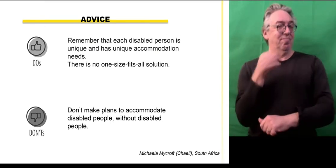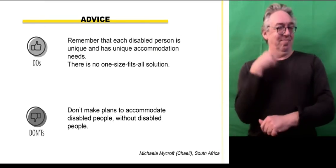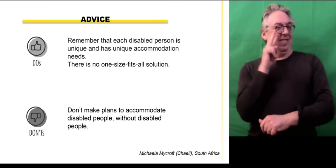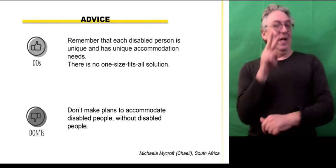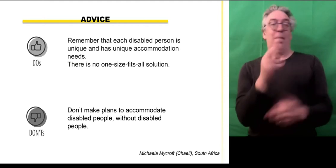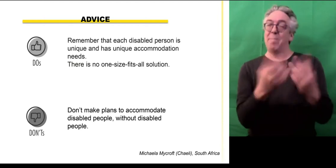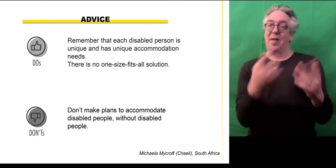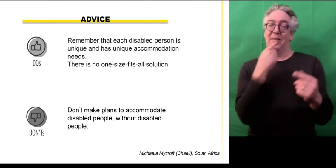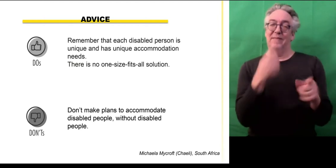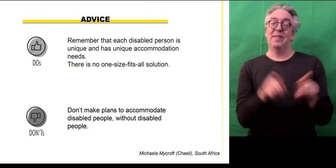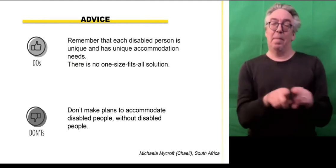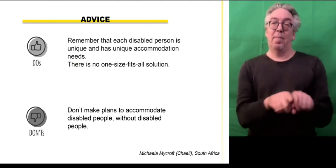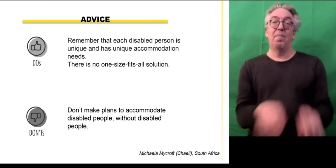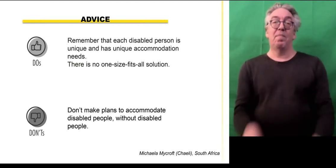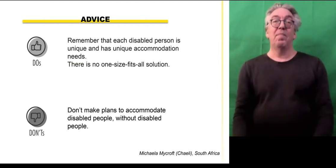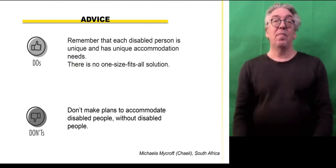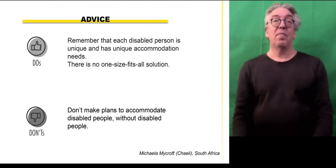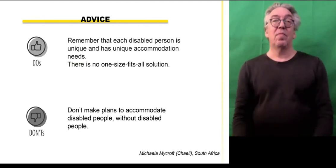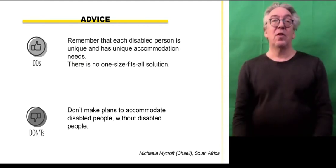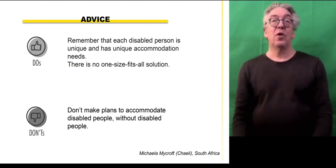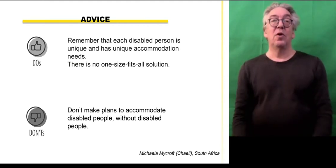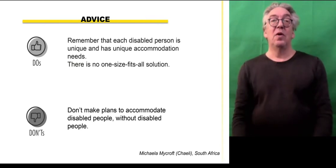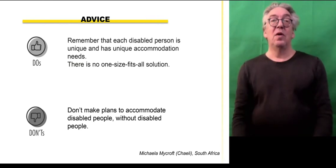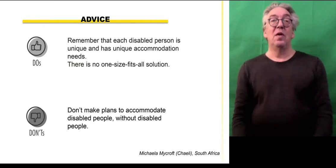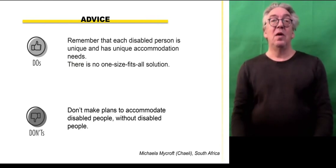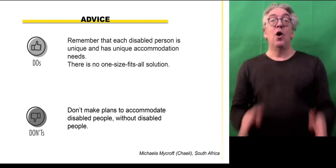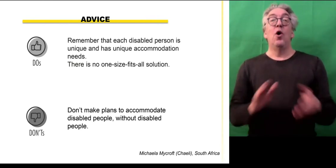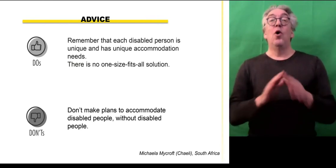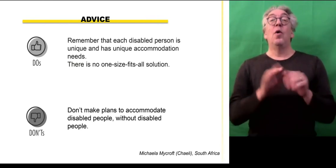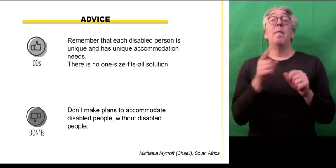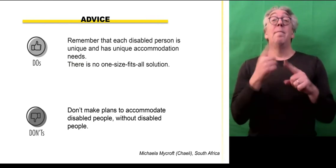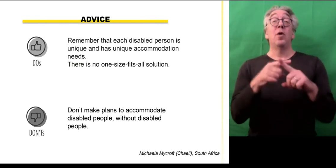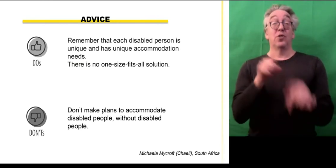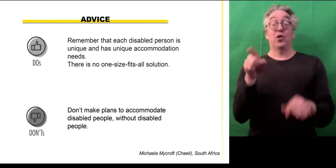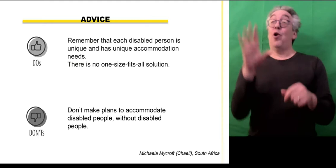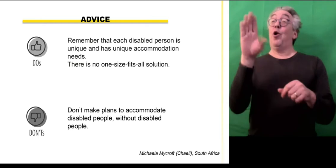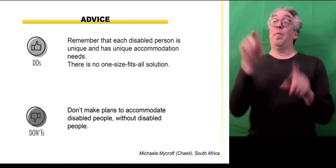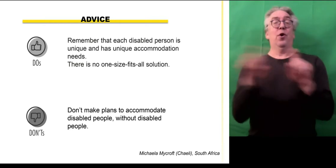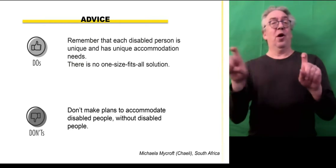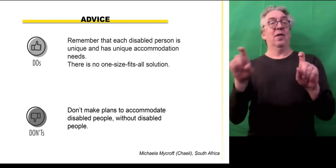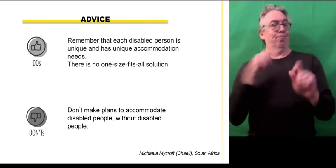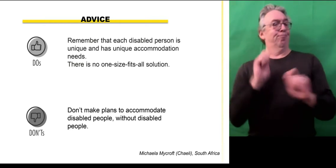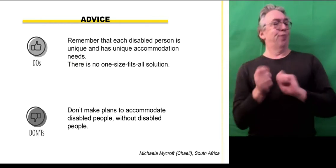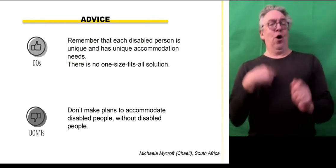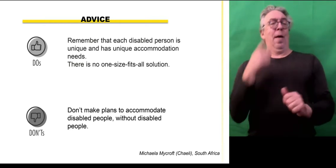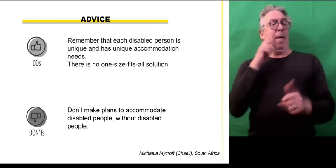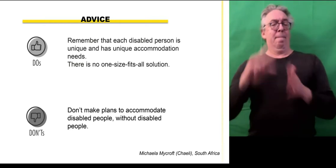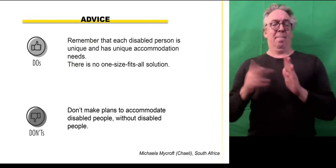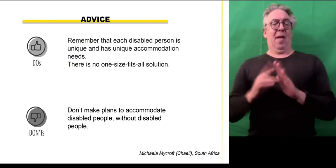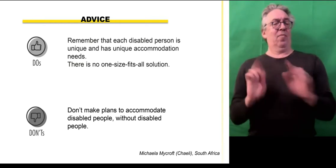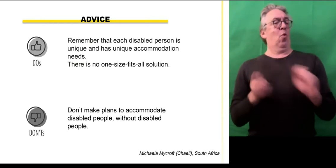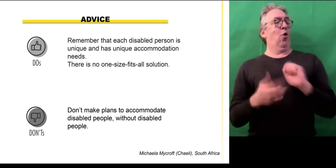plans to accommodate disabled people without disabled people, so nothing about us without us. Thank you to